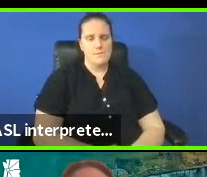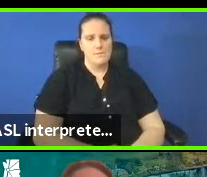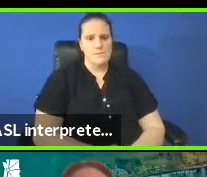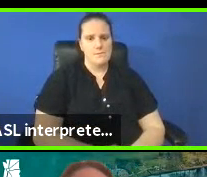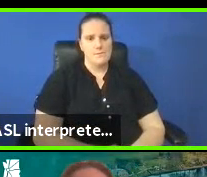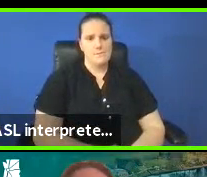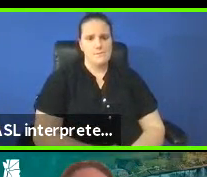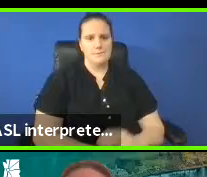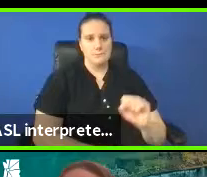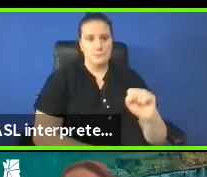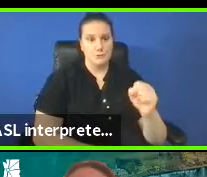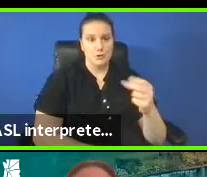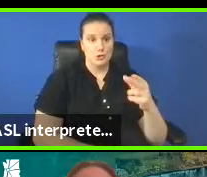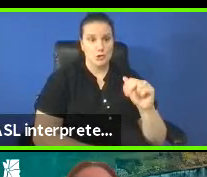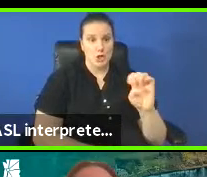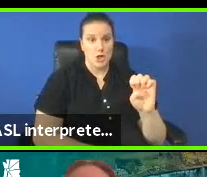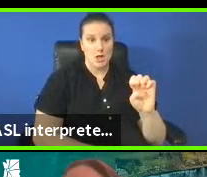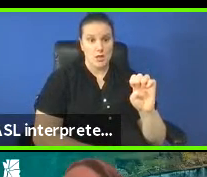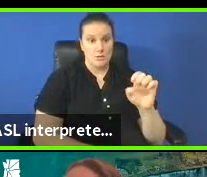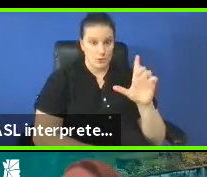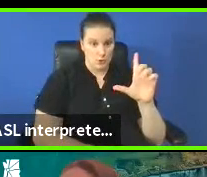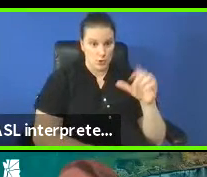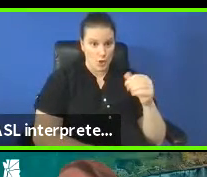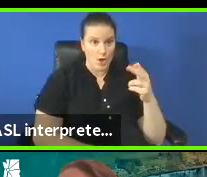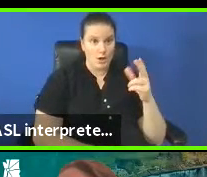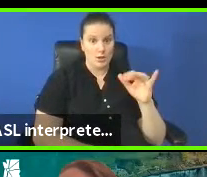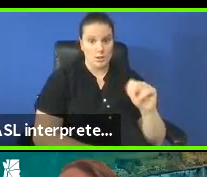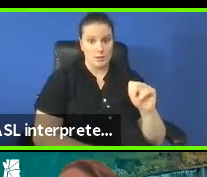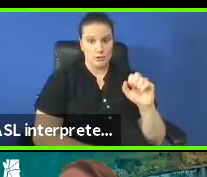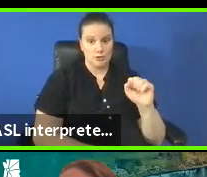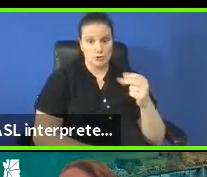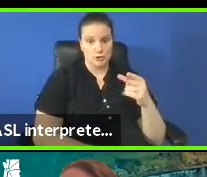Shane. You have logged in, Shane Nils.